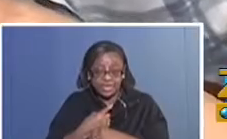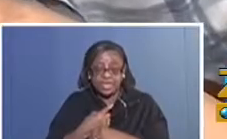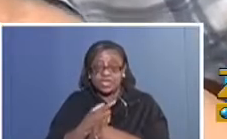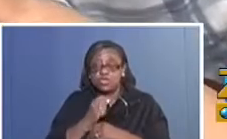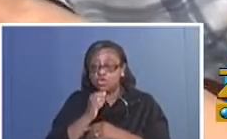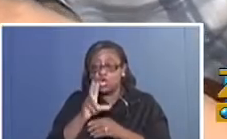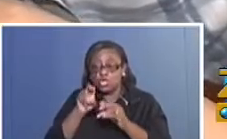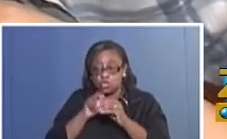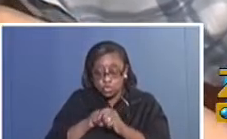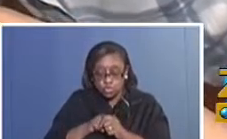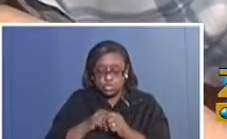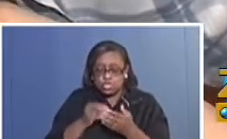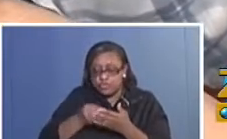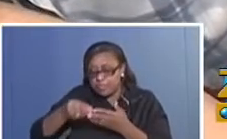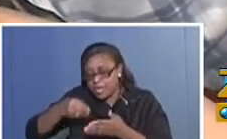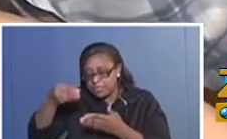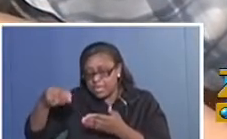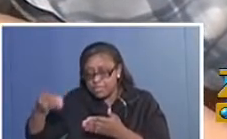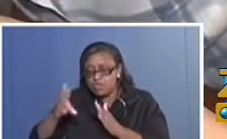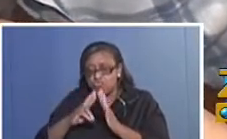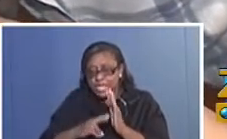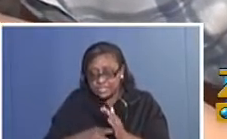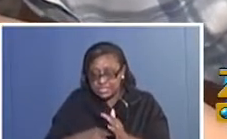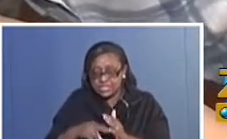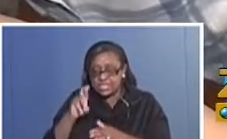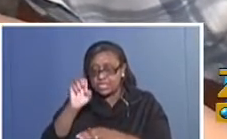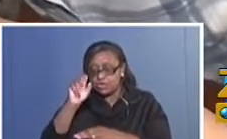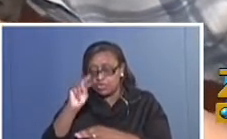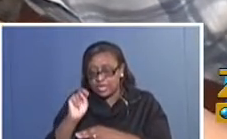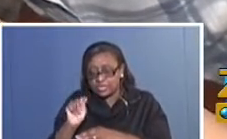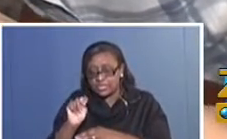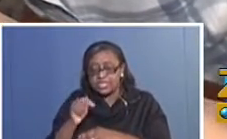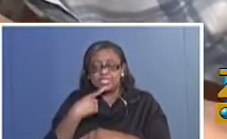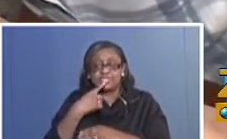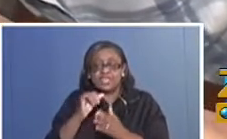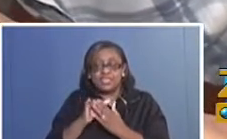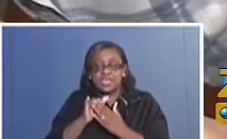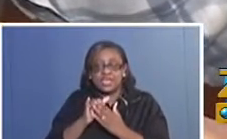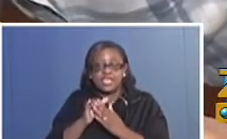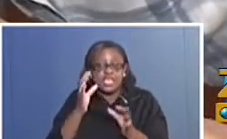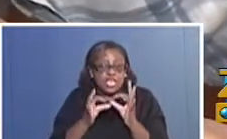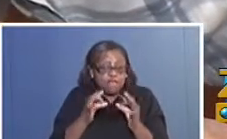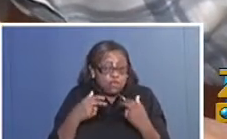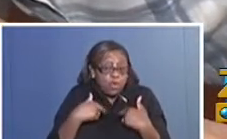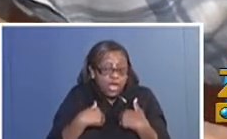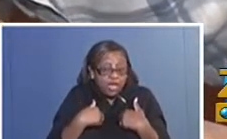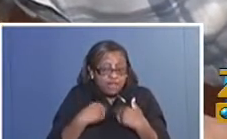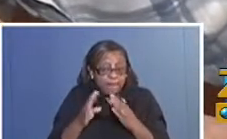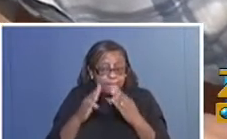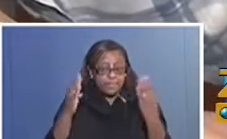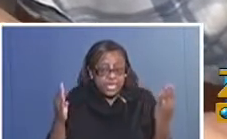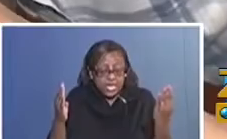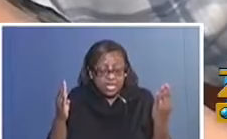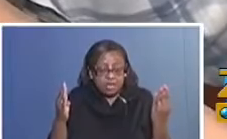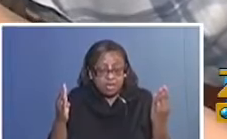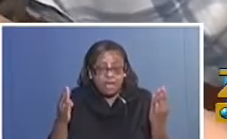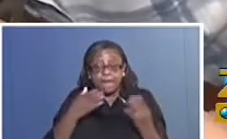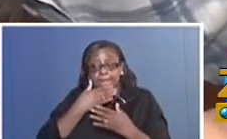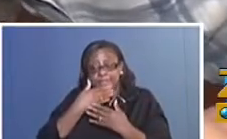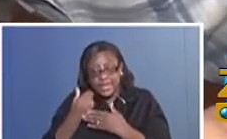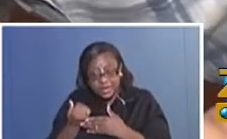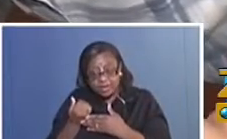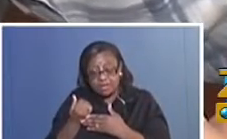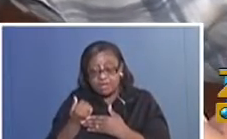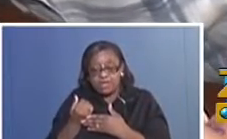the building. With the post office having its own building, we can also expand the services. We can modernize the services. We can